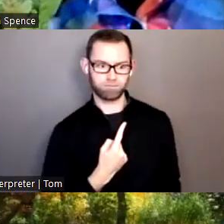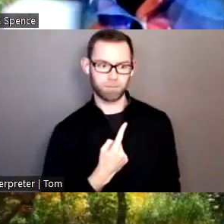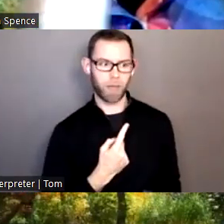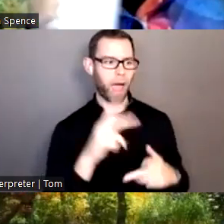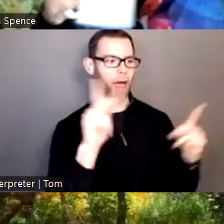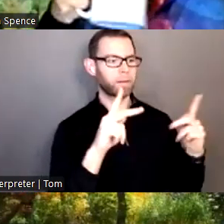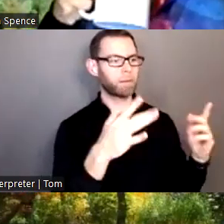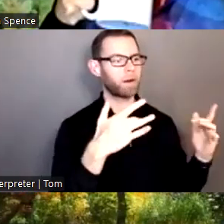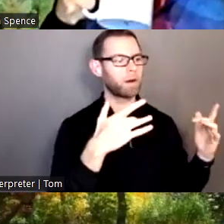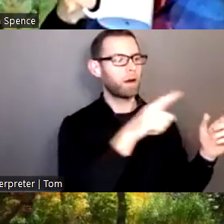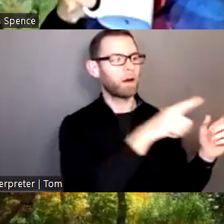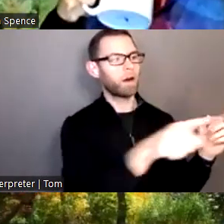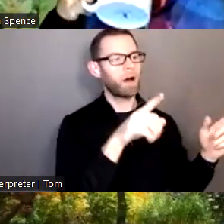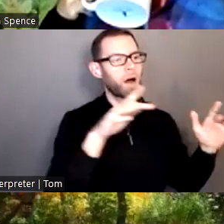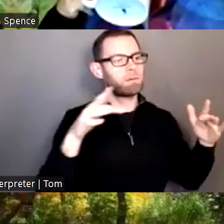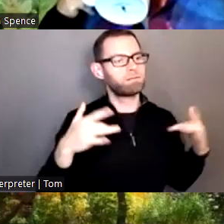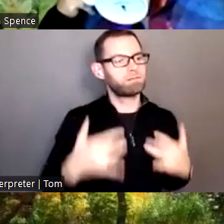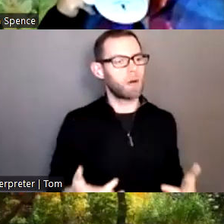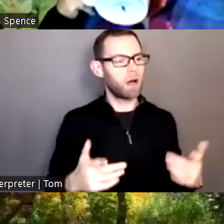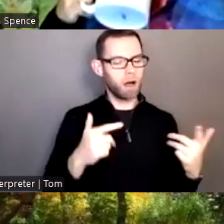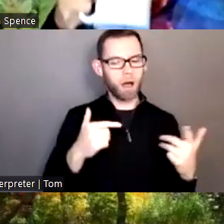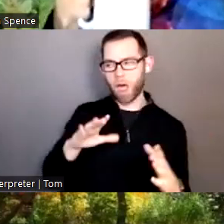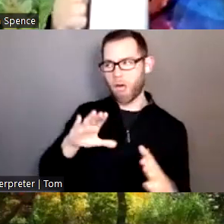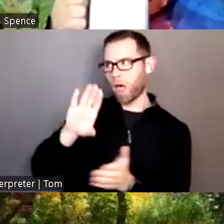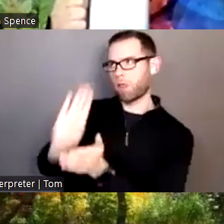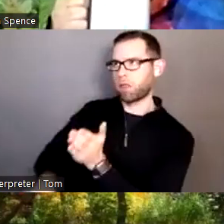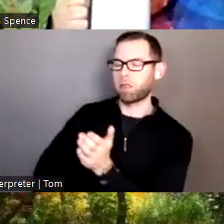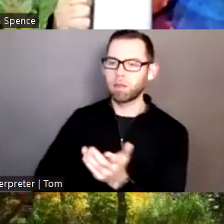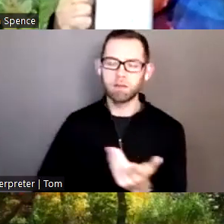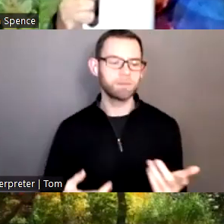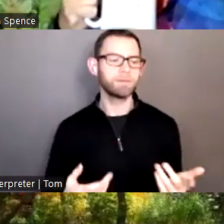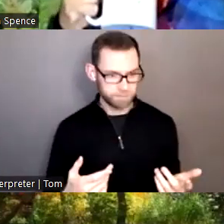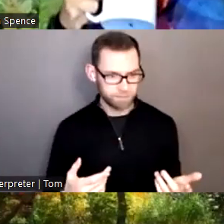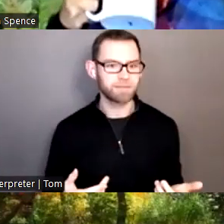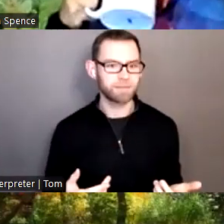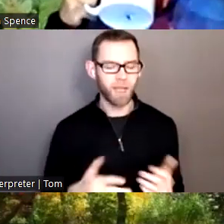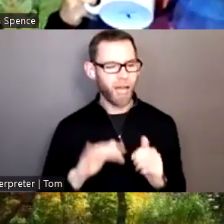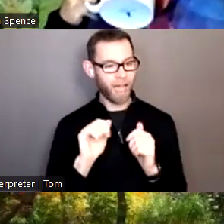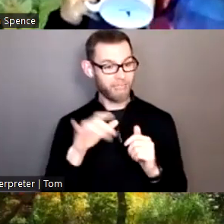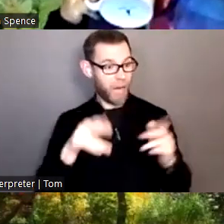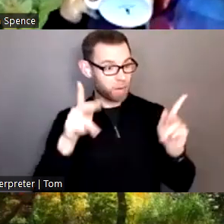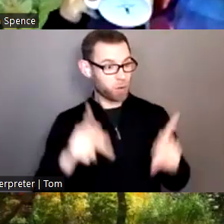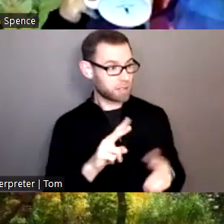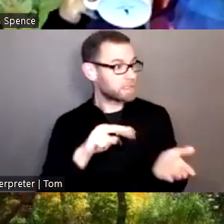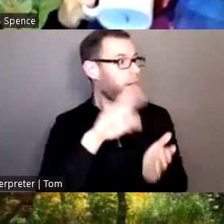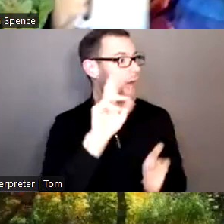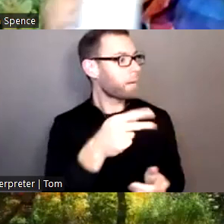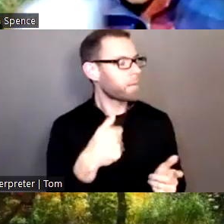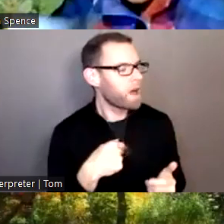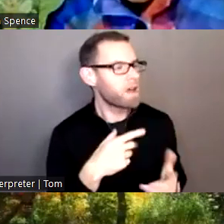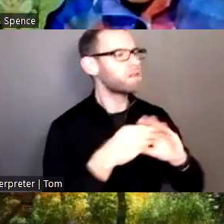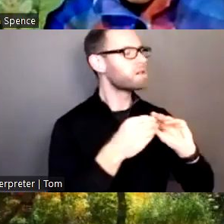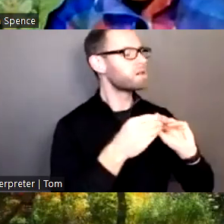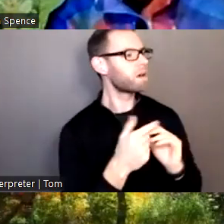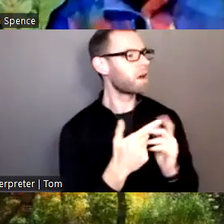How do they reach a board qui like sont capables who looks at what their complaint is or what the issue is gérer and then ça goes to bat